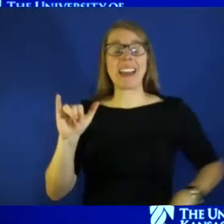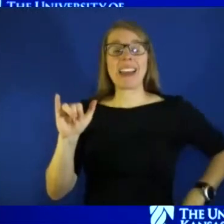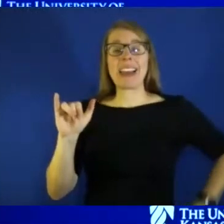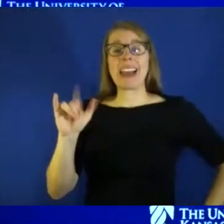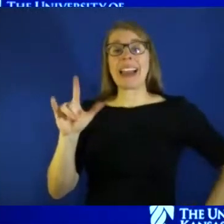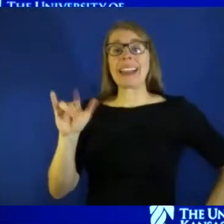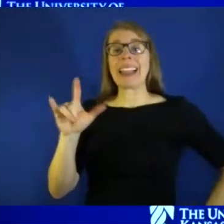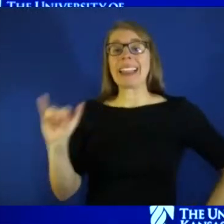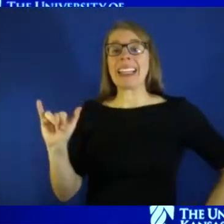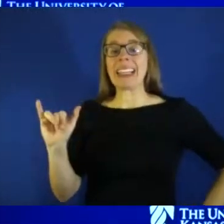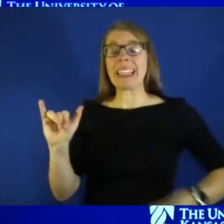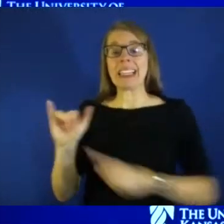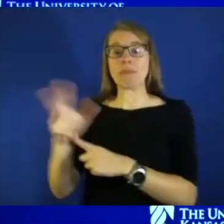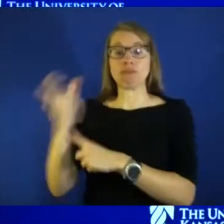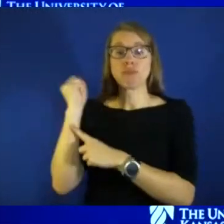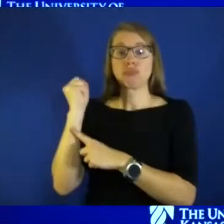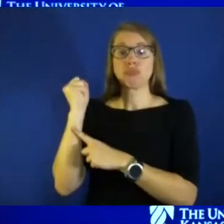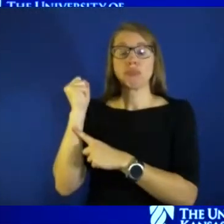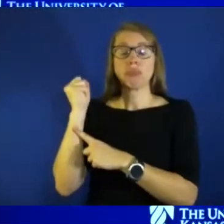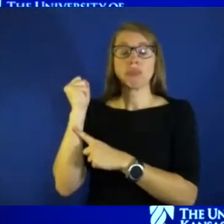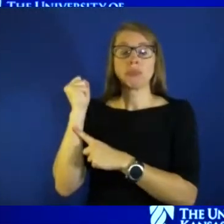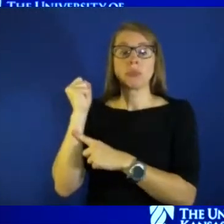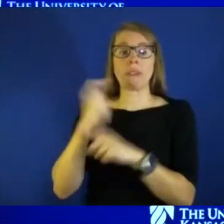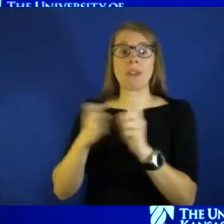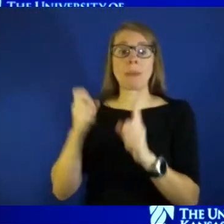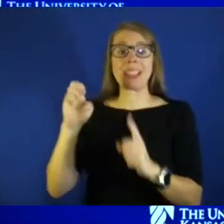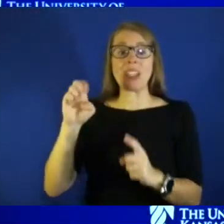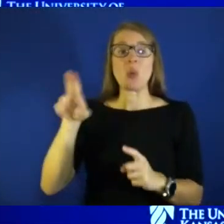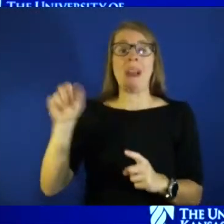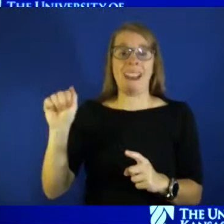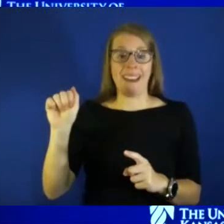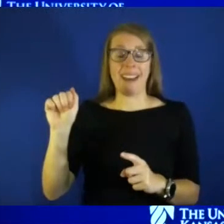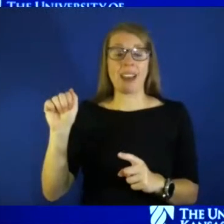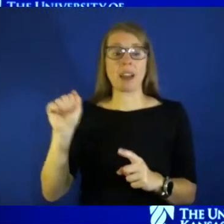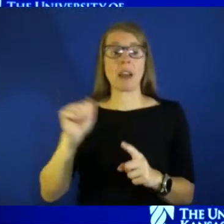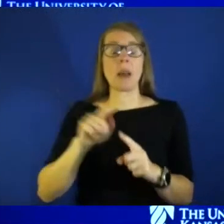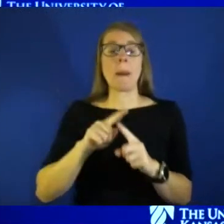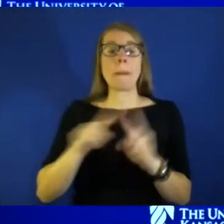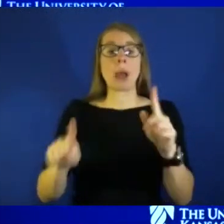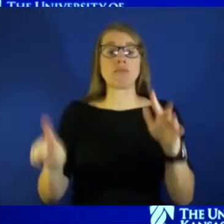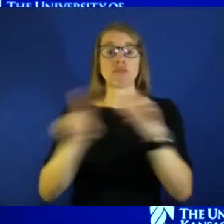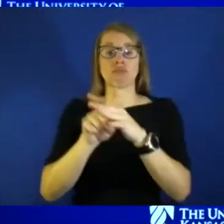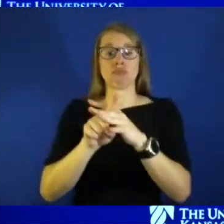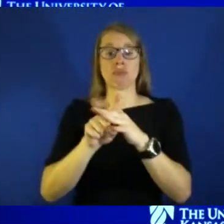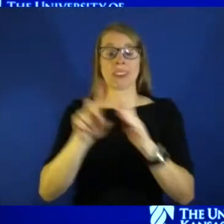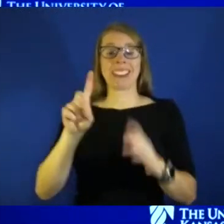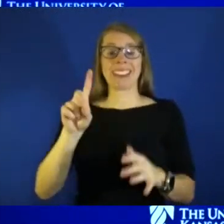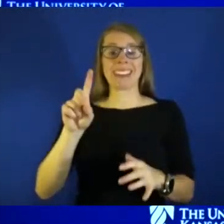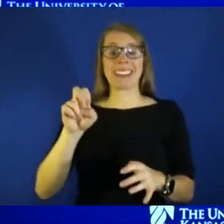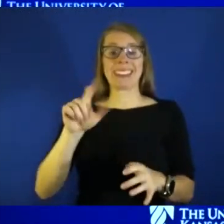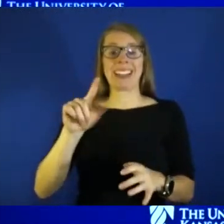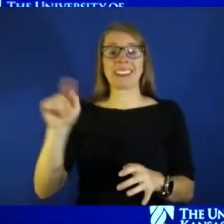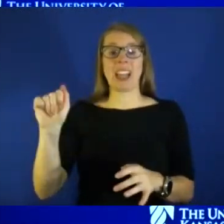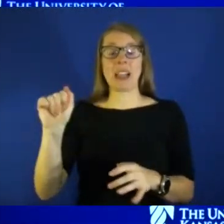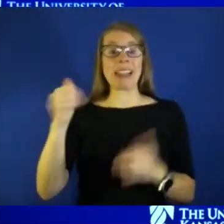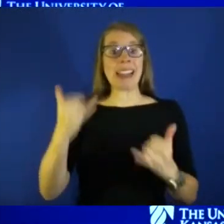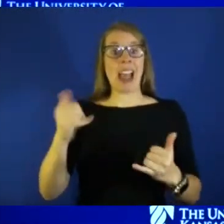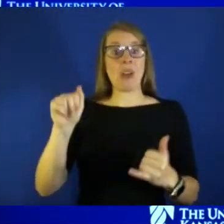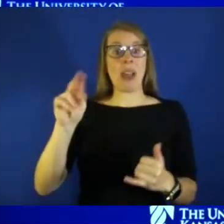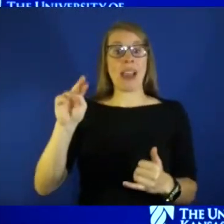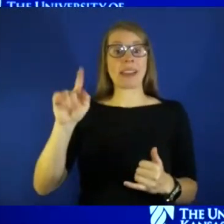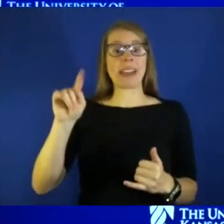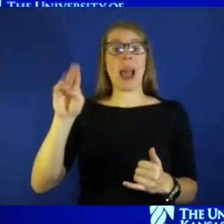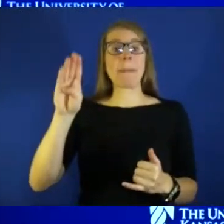off from the EUA. However, with the resurgence of Delta, we saw that now those antibodies do